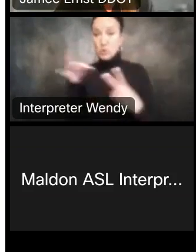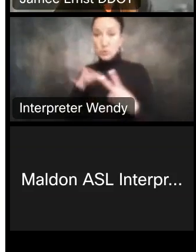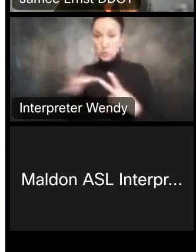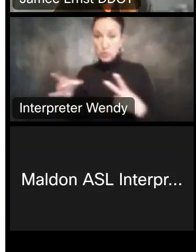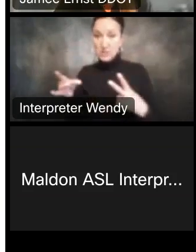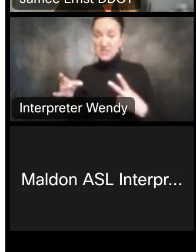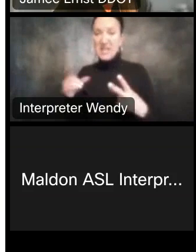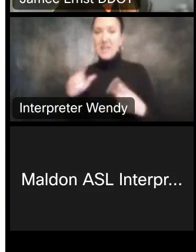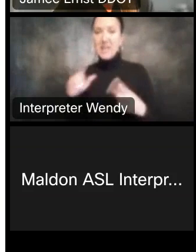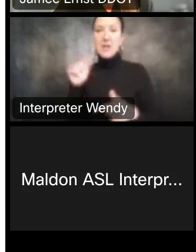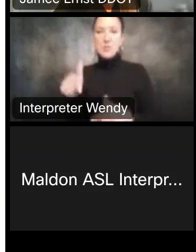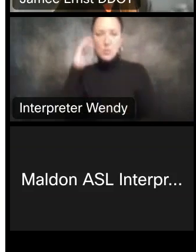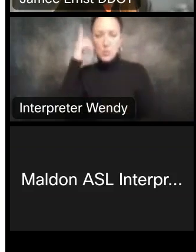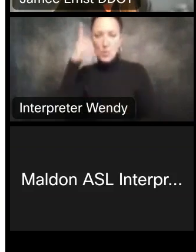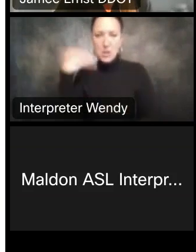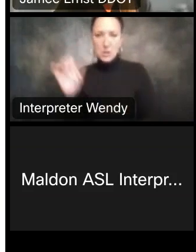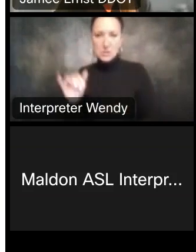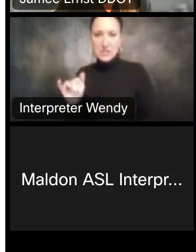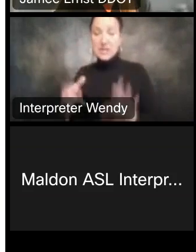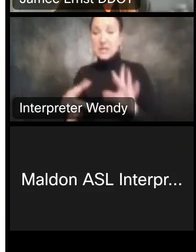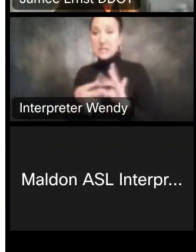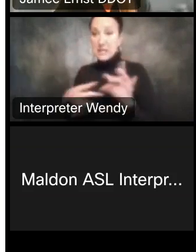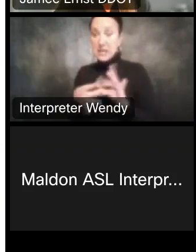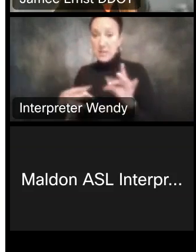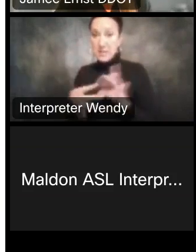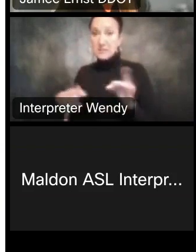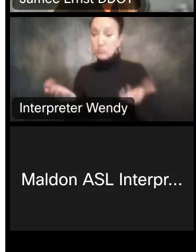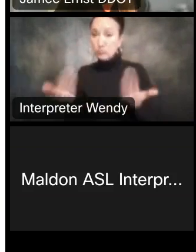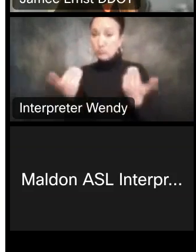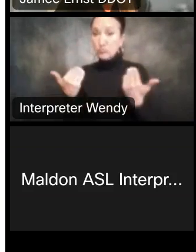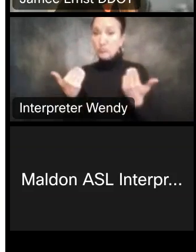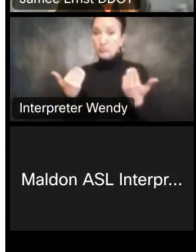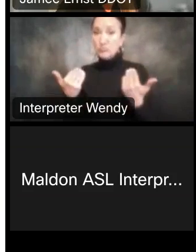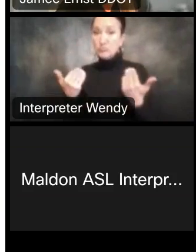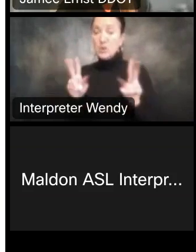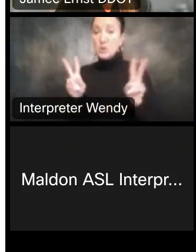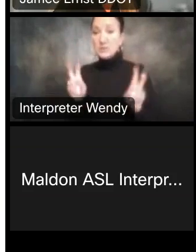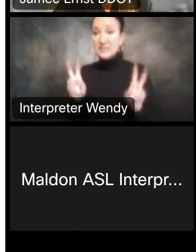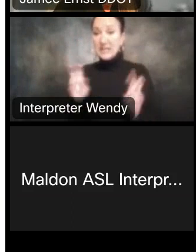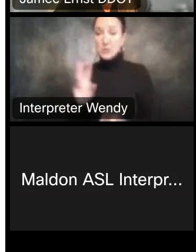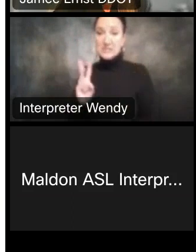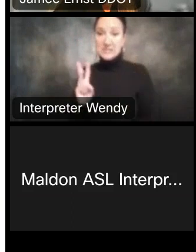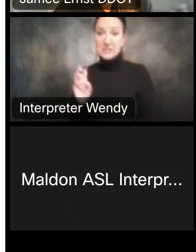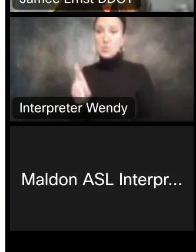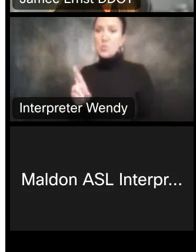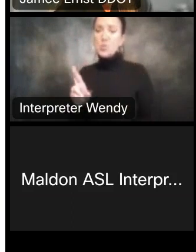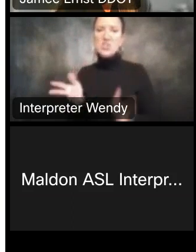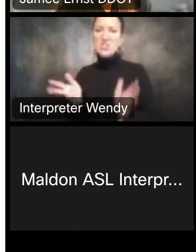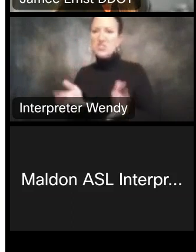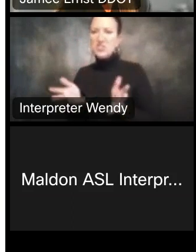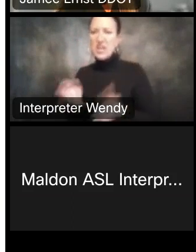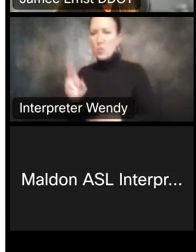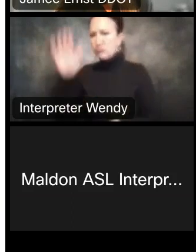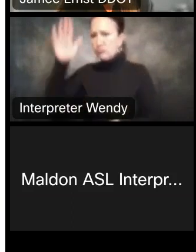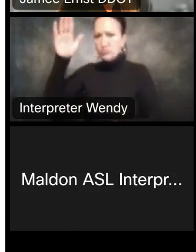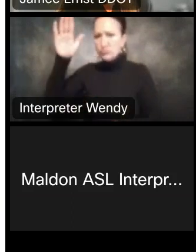present the next steps. We will take your comments at this meeting, but through Title VI or through the chat box or by raising